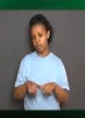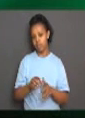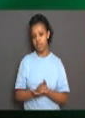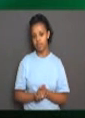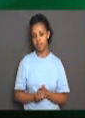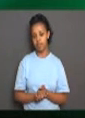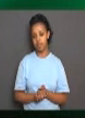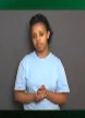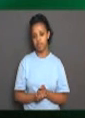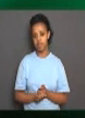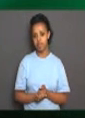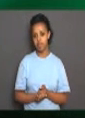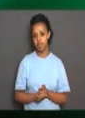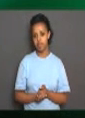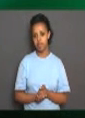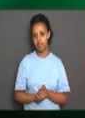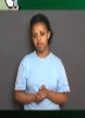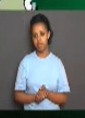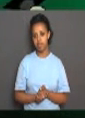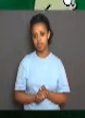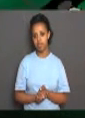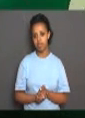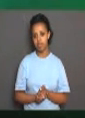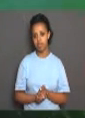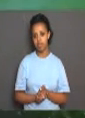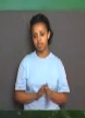Let's get back to our lesson.